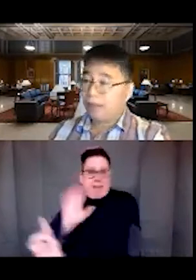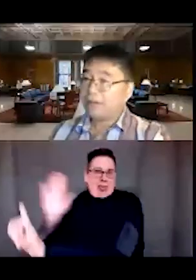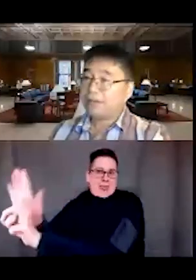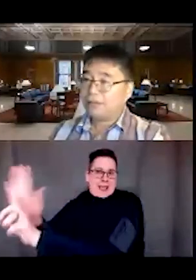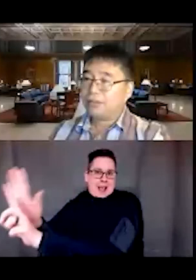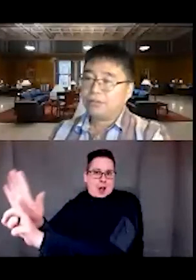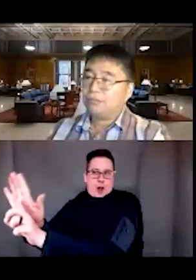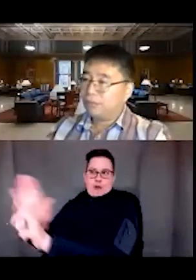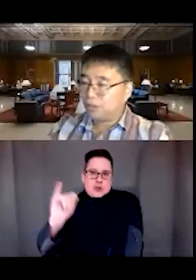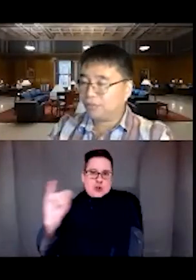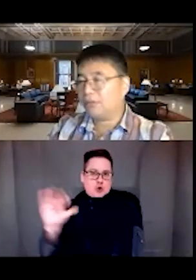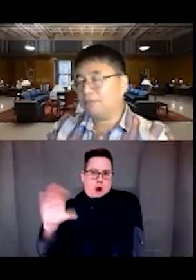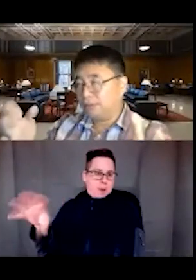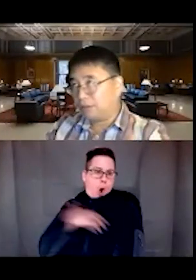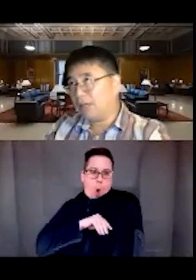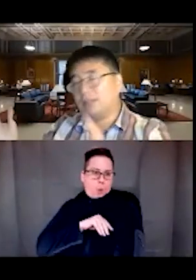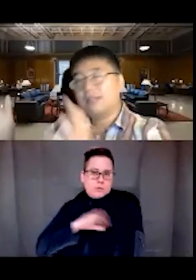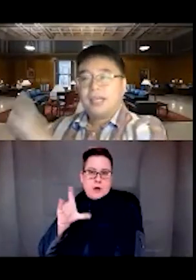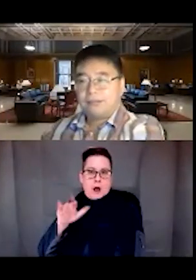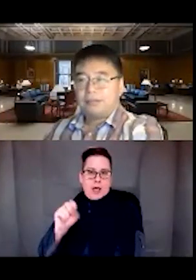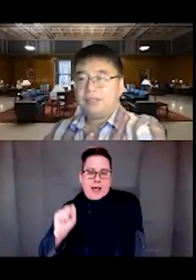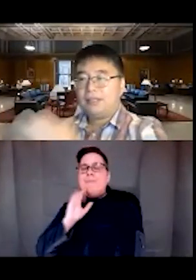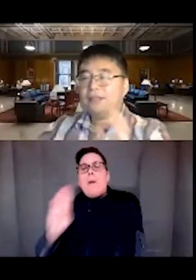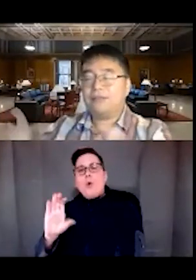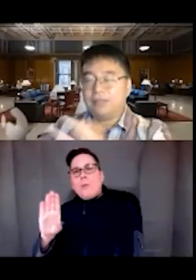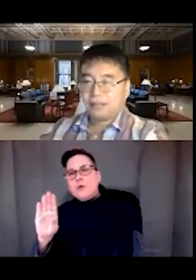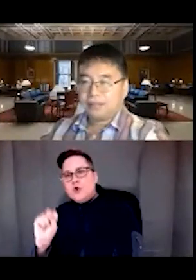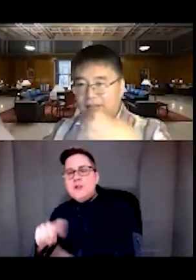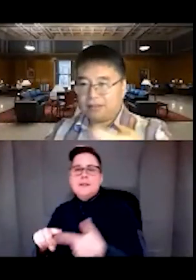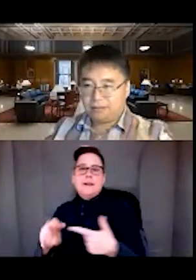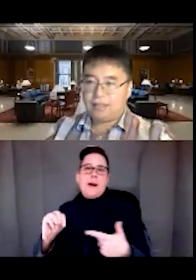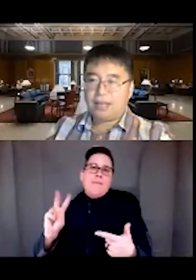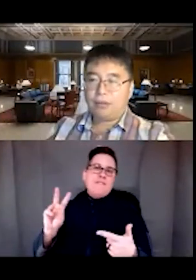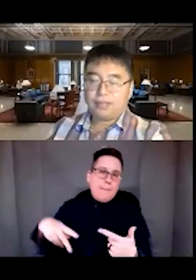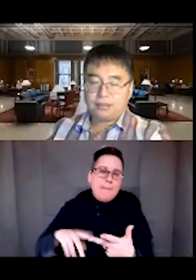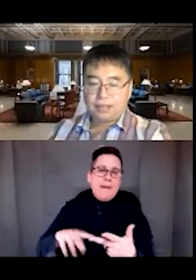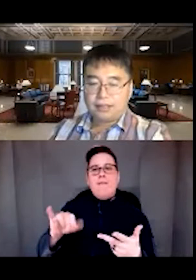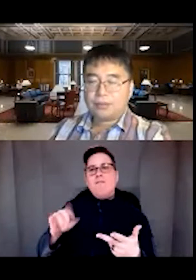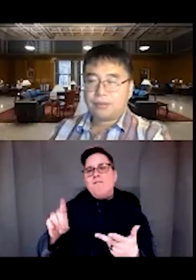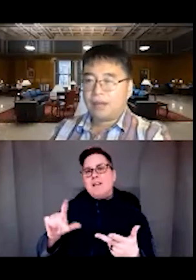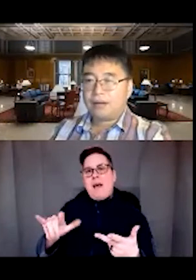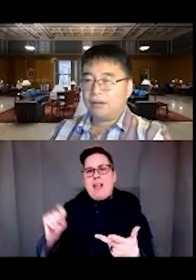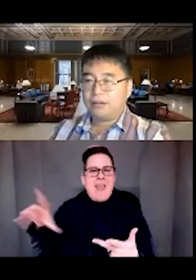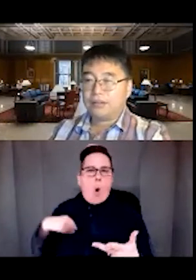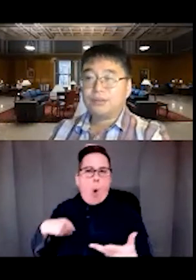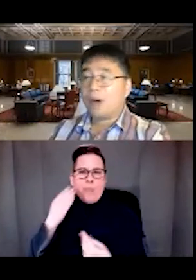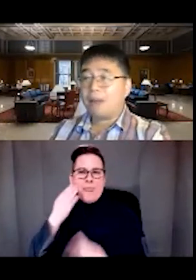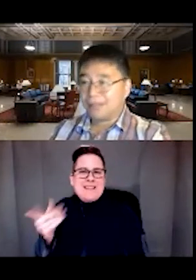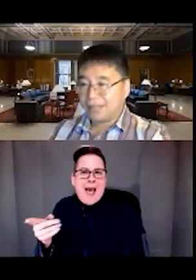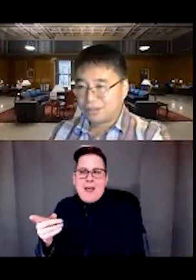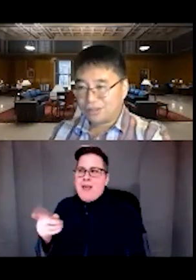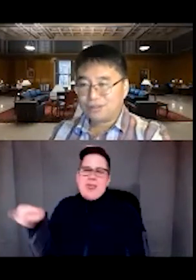to the payer, to Blue Shield Blue Cross, MVP, Fidelis. They own these data. So they are under